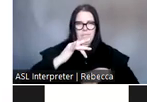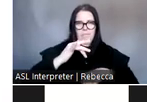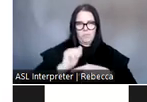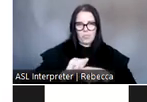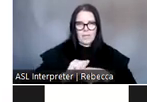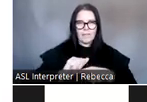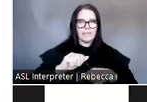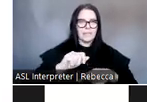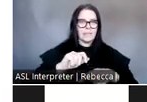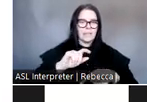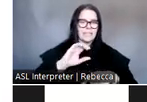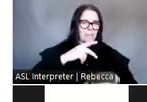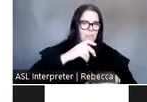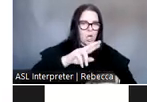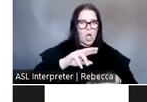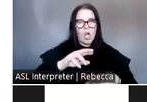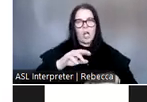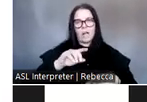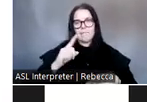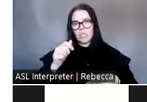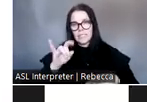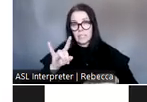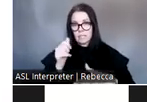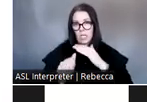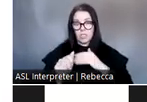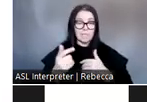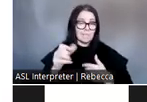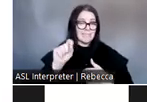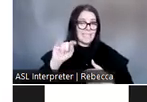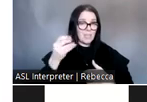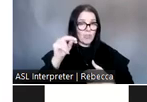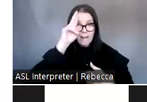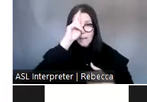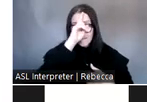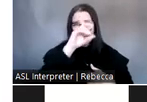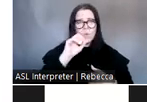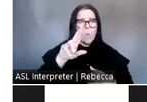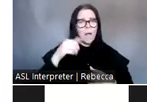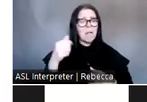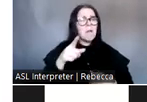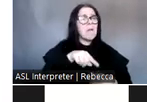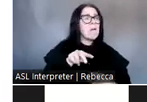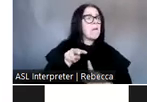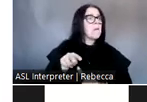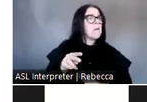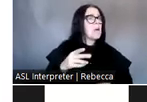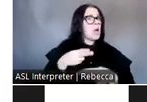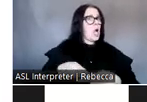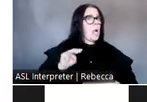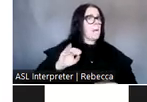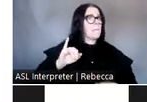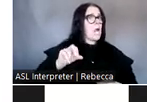St. John's Ambulance or another organization. Well, we never thought of that as a micro-credential 20 or 30 or 40 years ago,